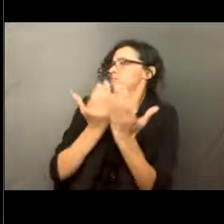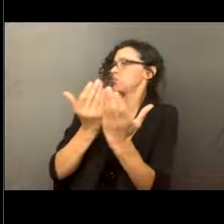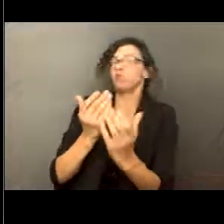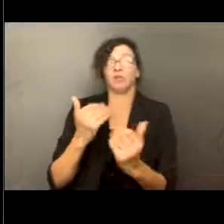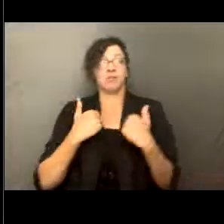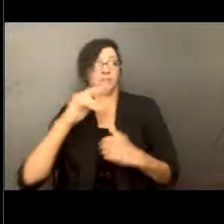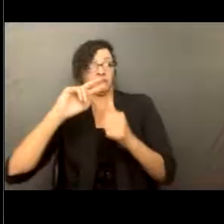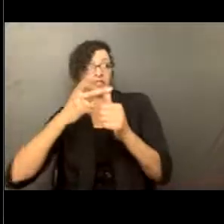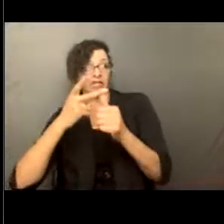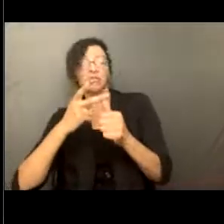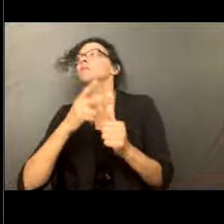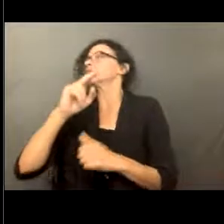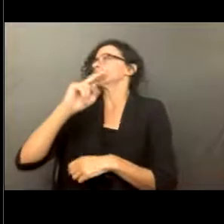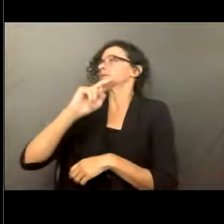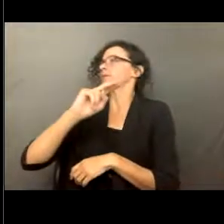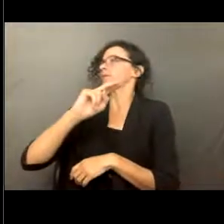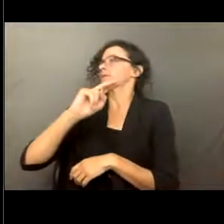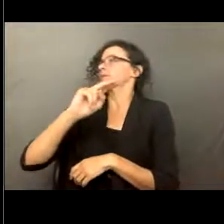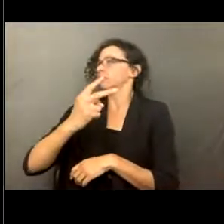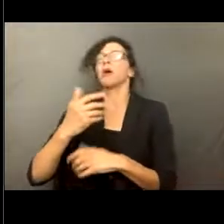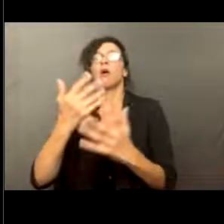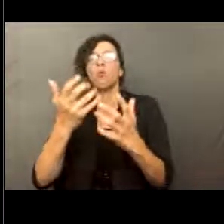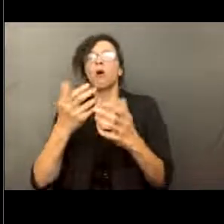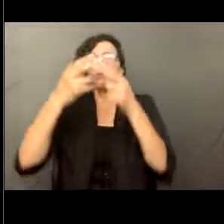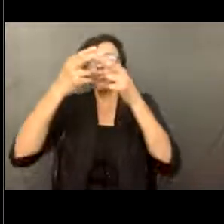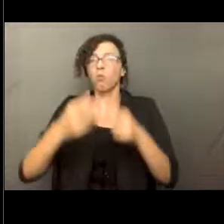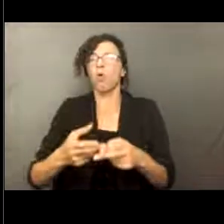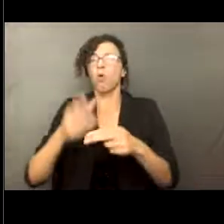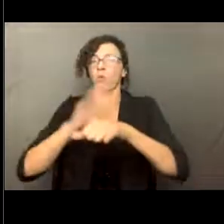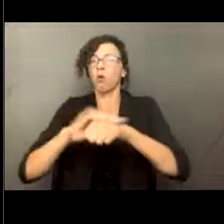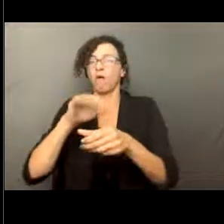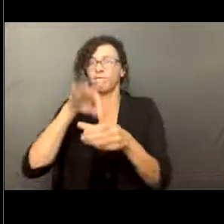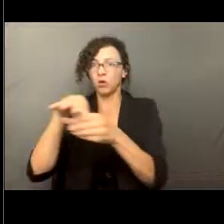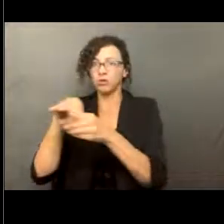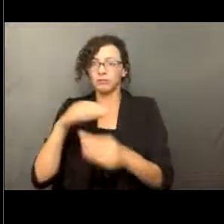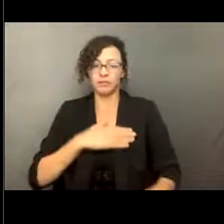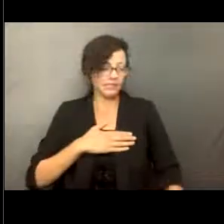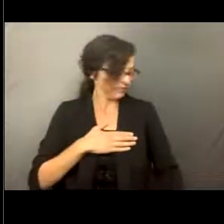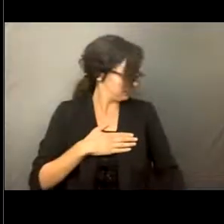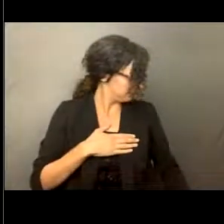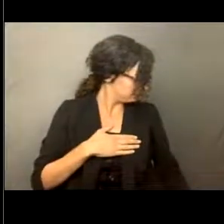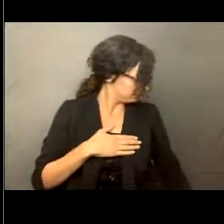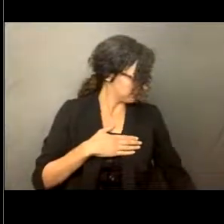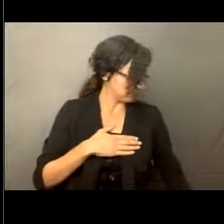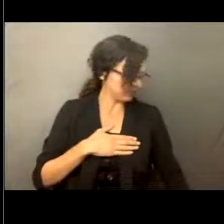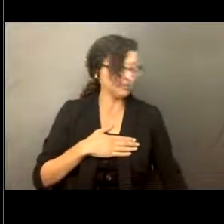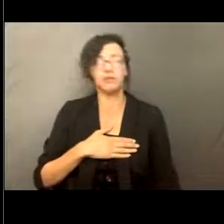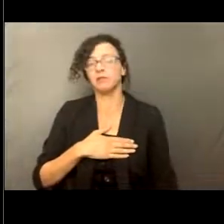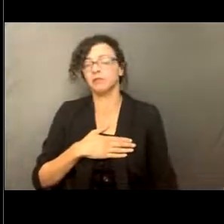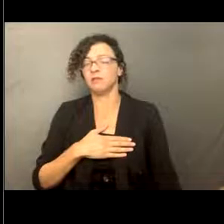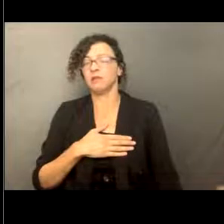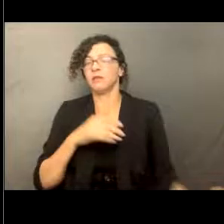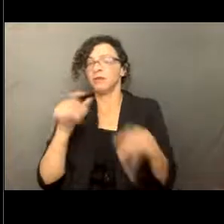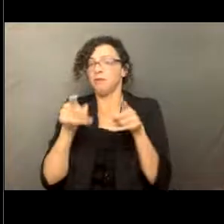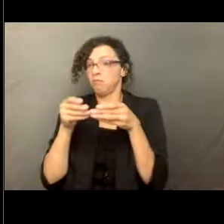Second. Second, Davis. I'd like to have roll call vote, please. We should after there's public comment. Oh, public comment?